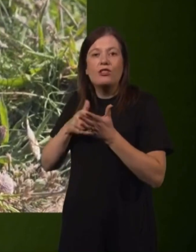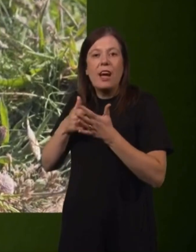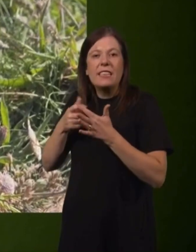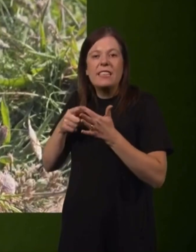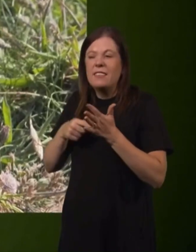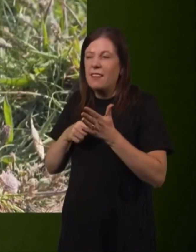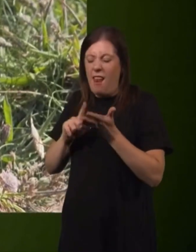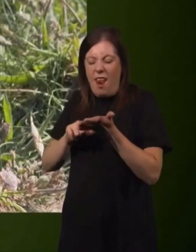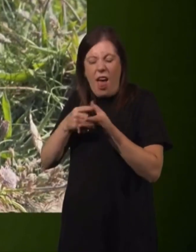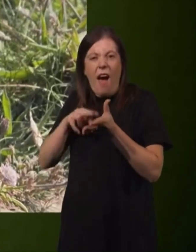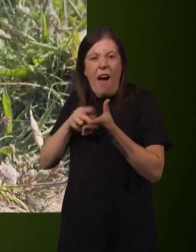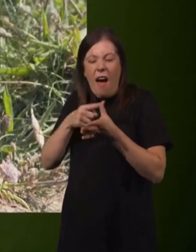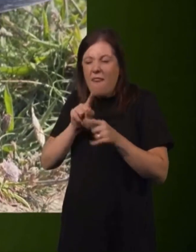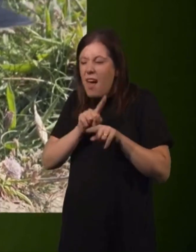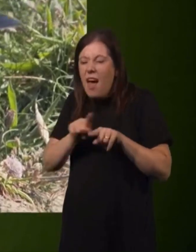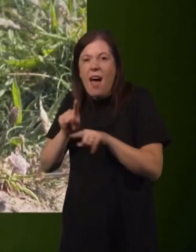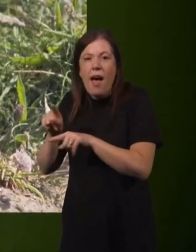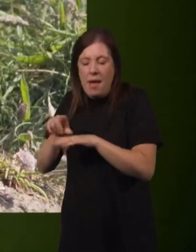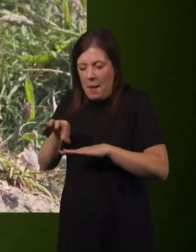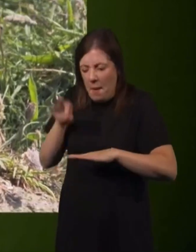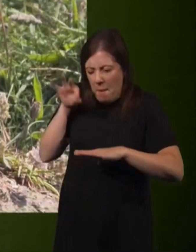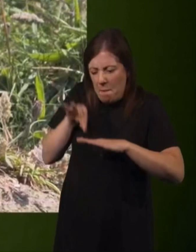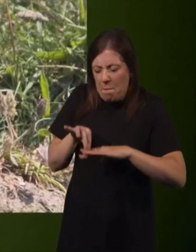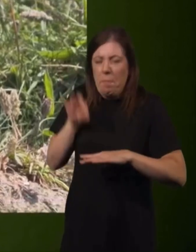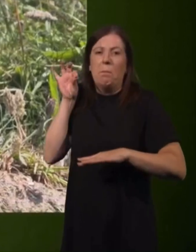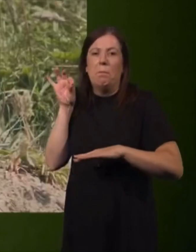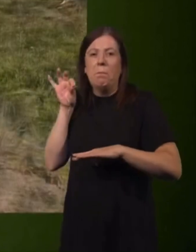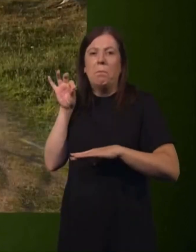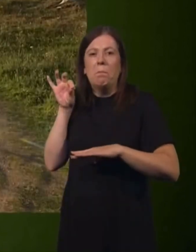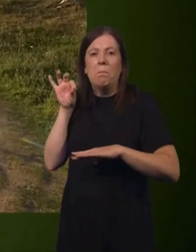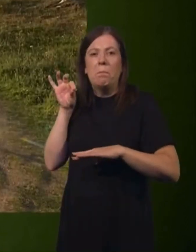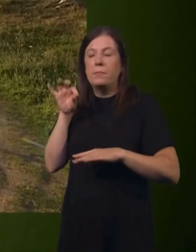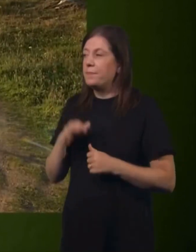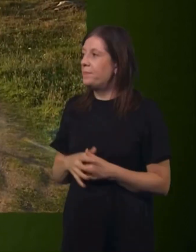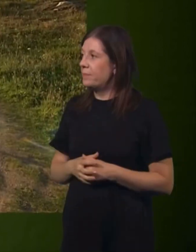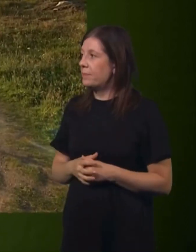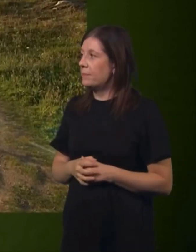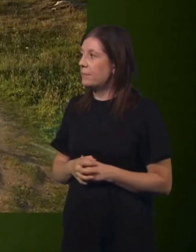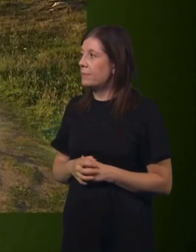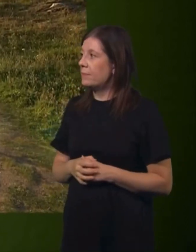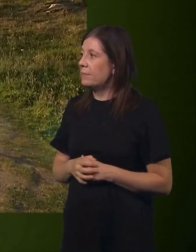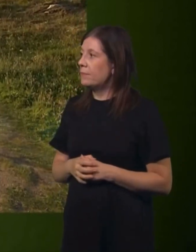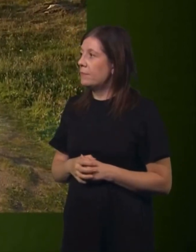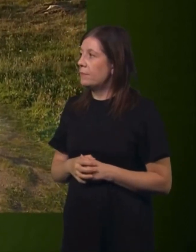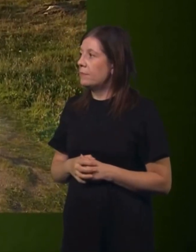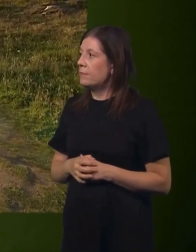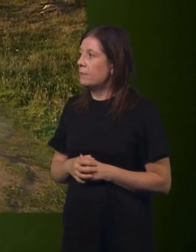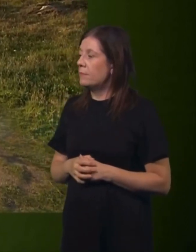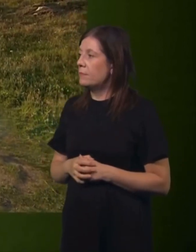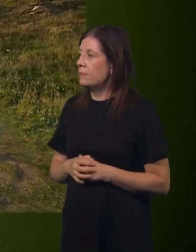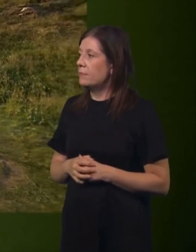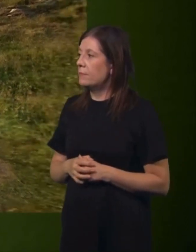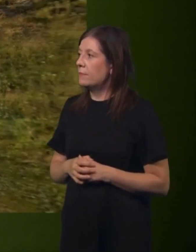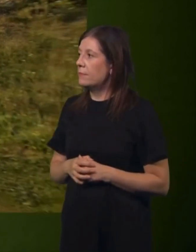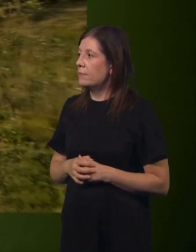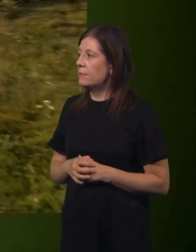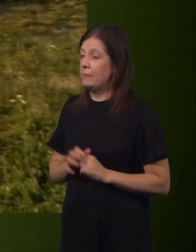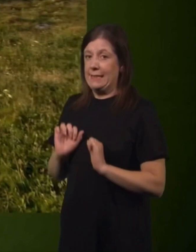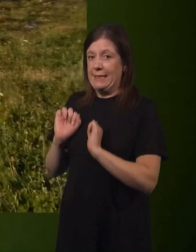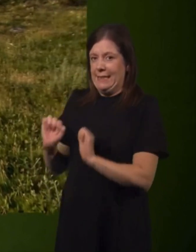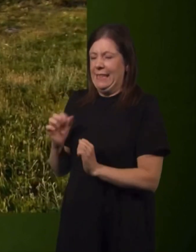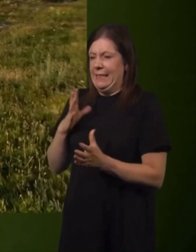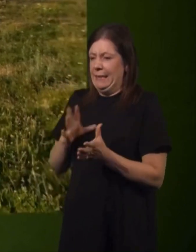beetle larvae, and they'll pull those out with those bills. So just to give you an idea, because they have very particular requirements, what they